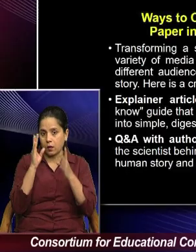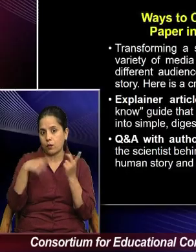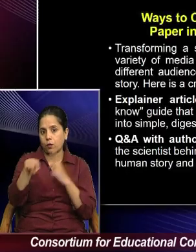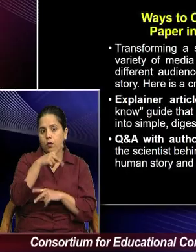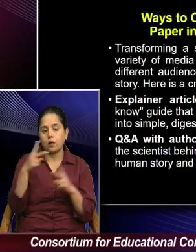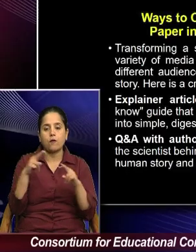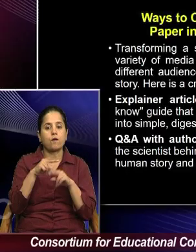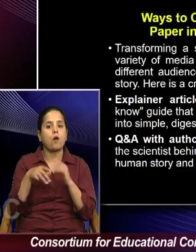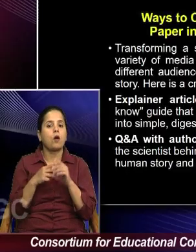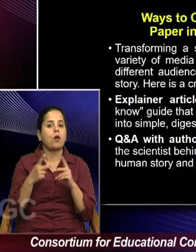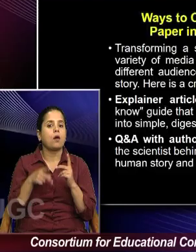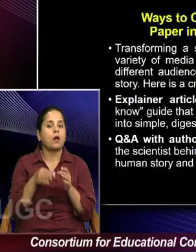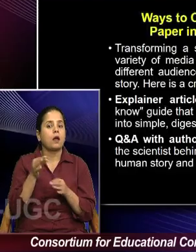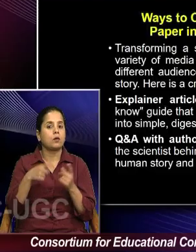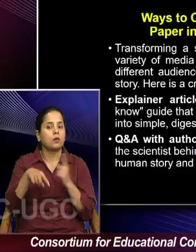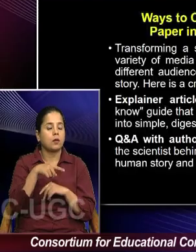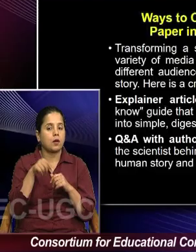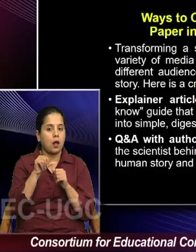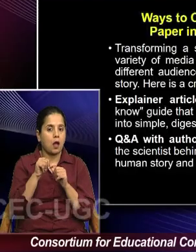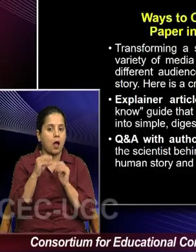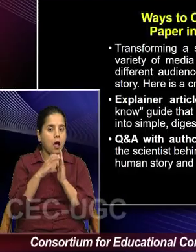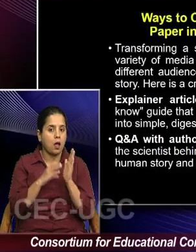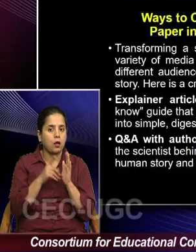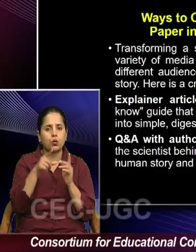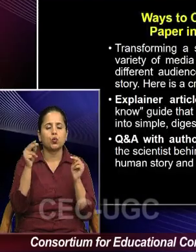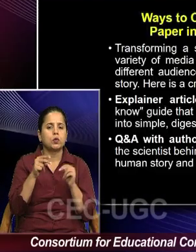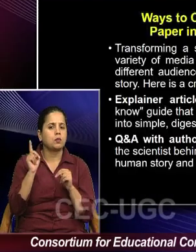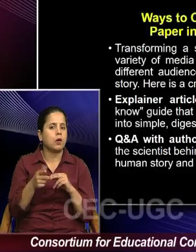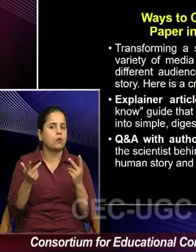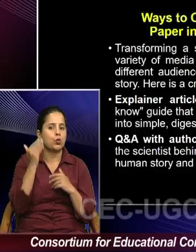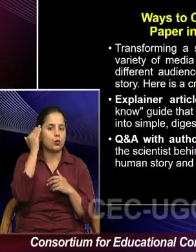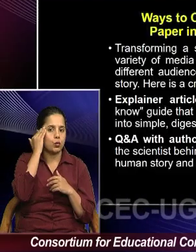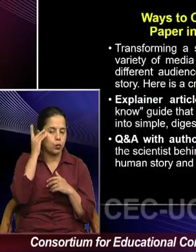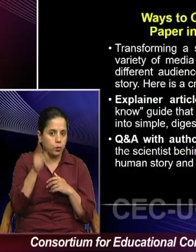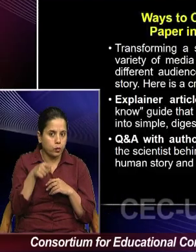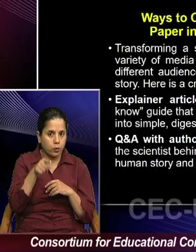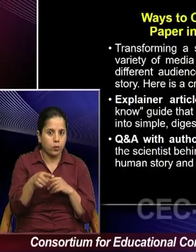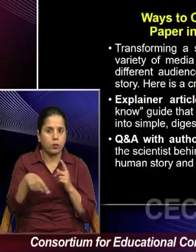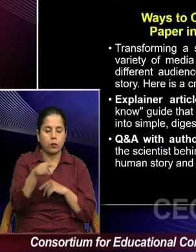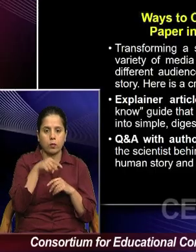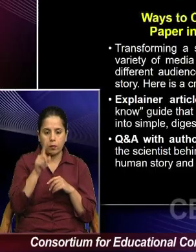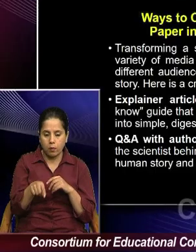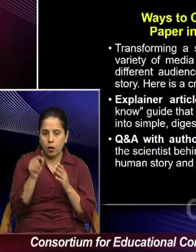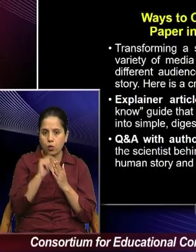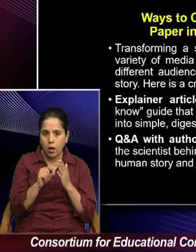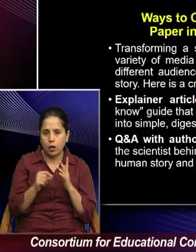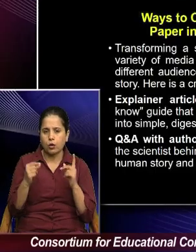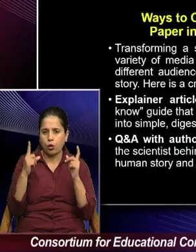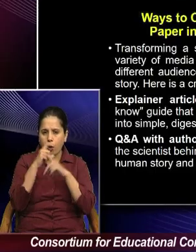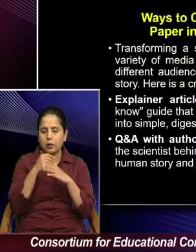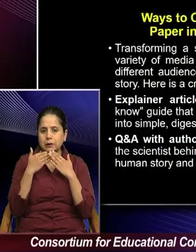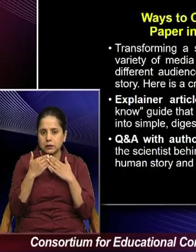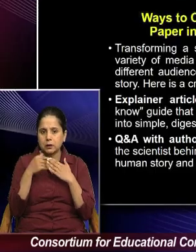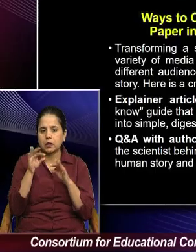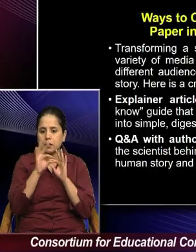format. Explainer article, the what you need to know guide the breaks down a complex study into